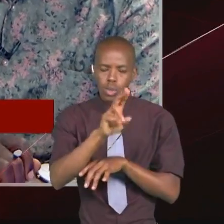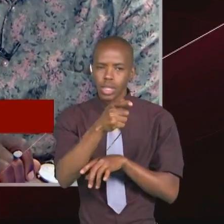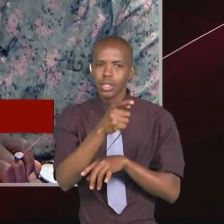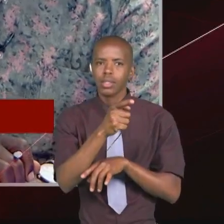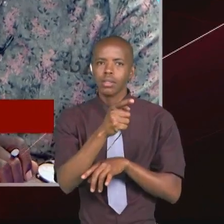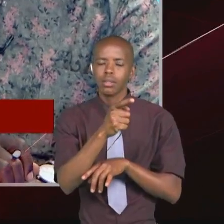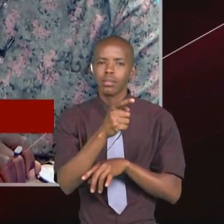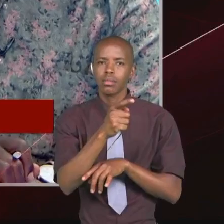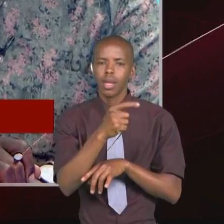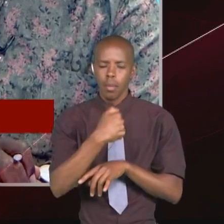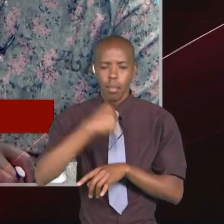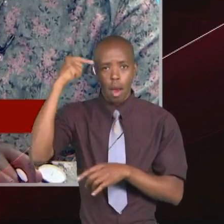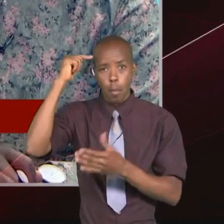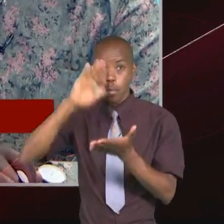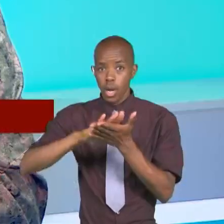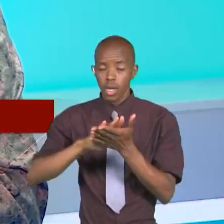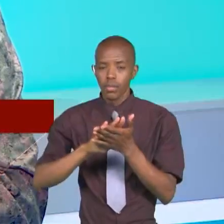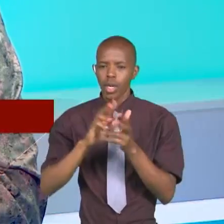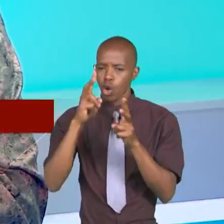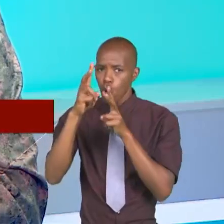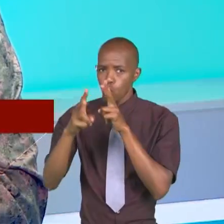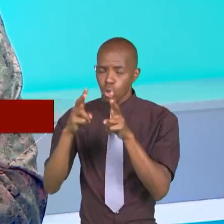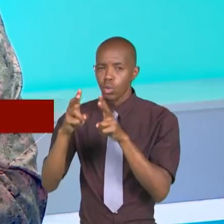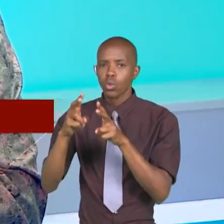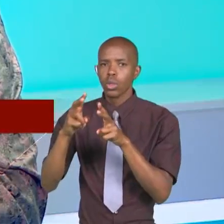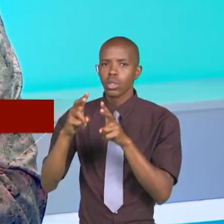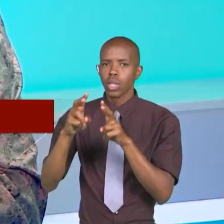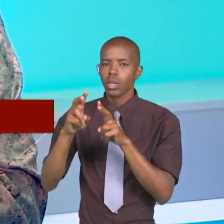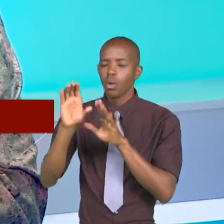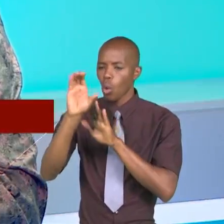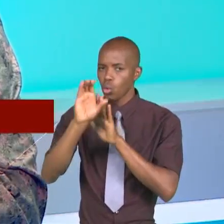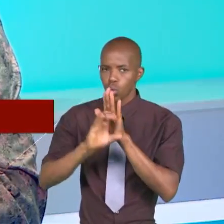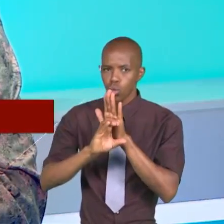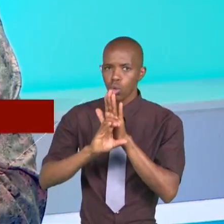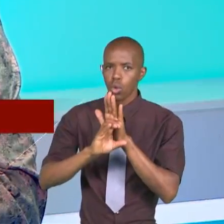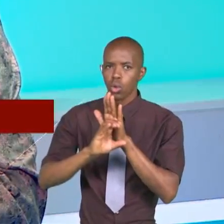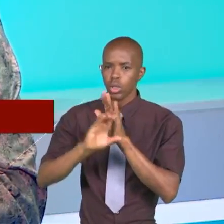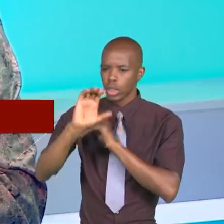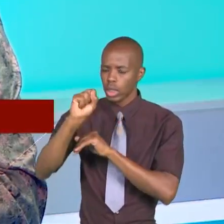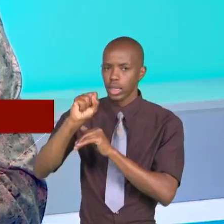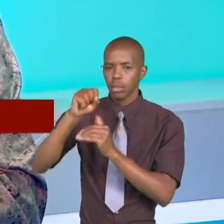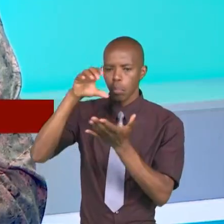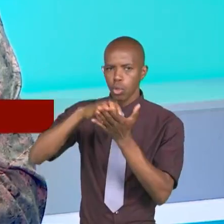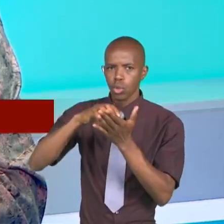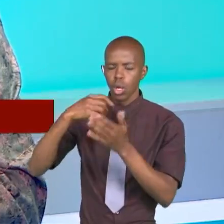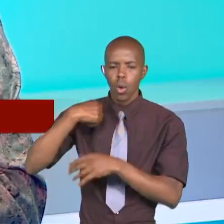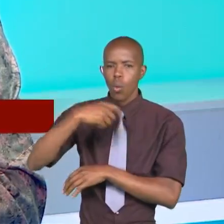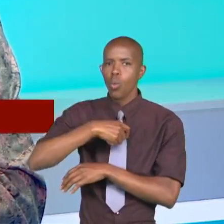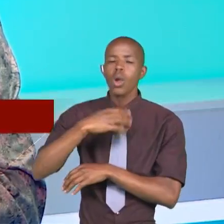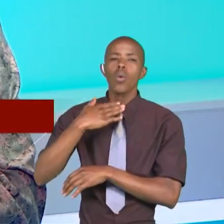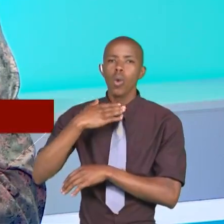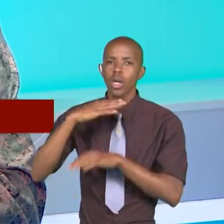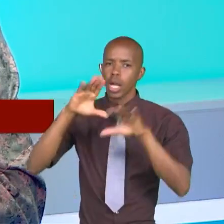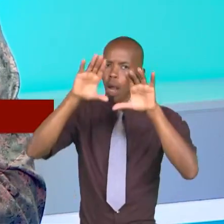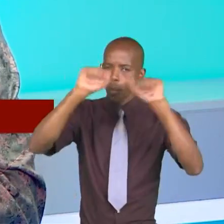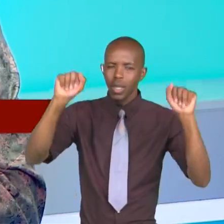deficiency, I believe out of the 22 number of the constitutional cabinet positions, we demand that. And the president